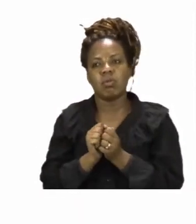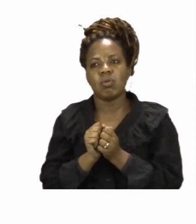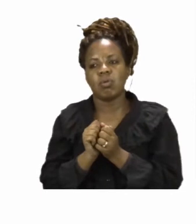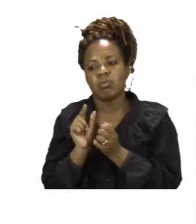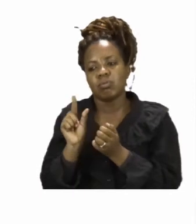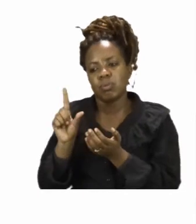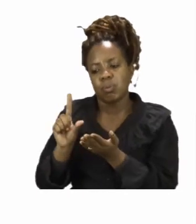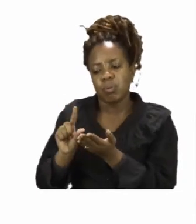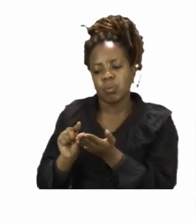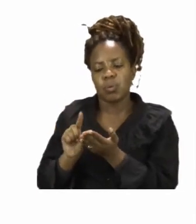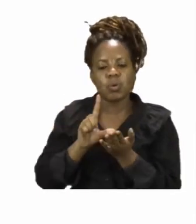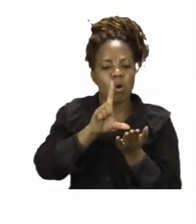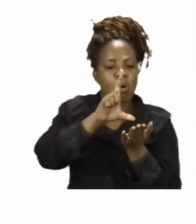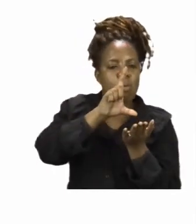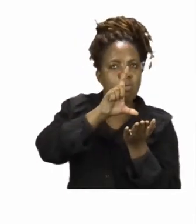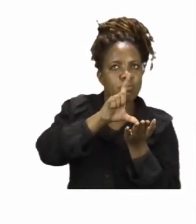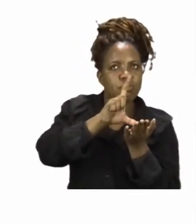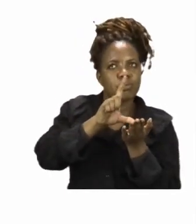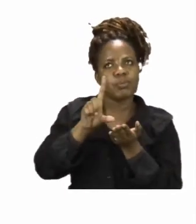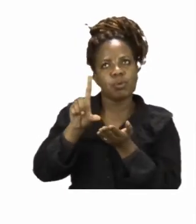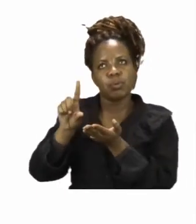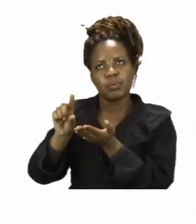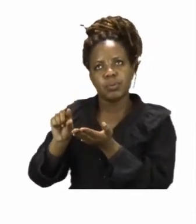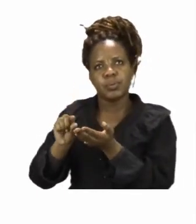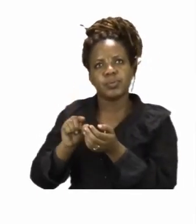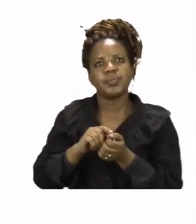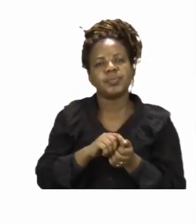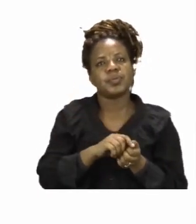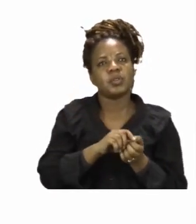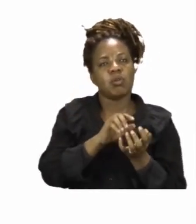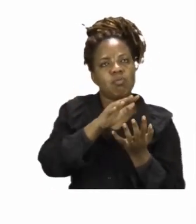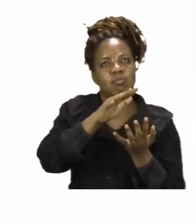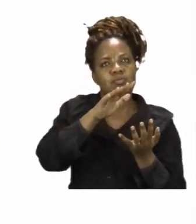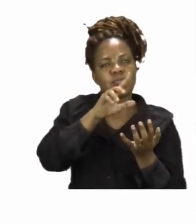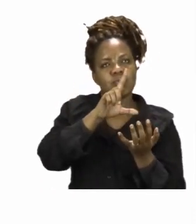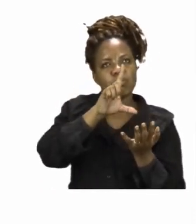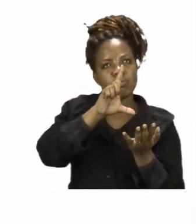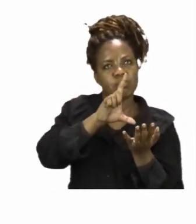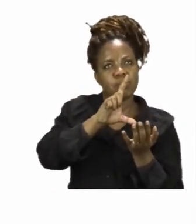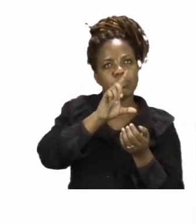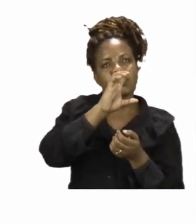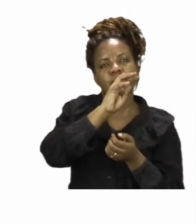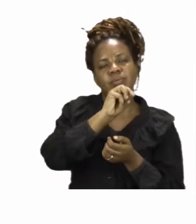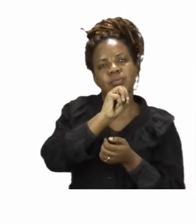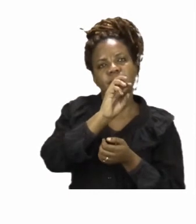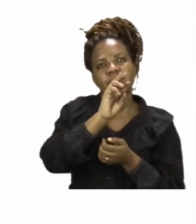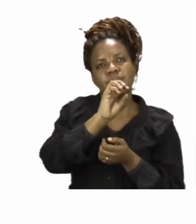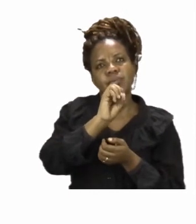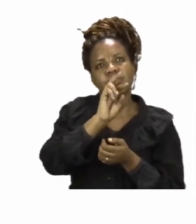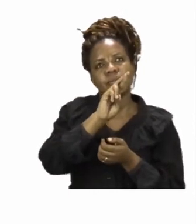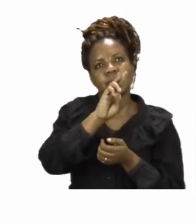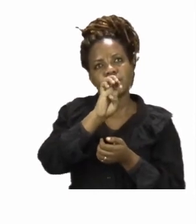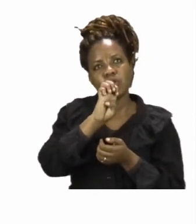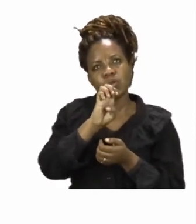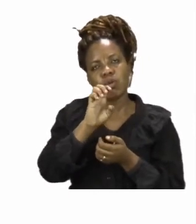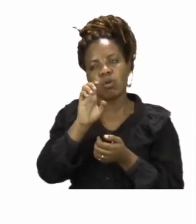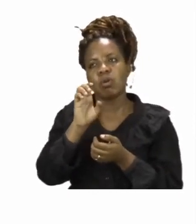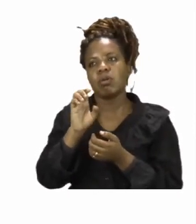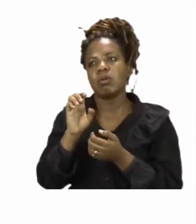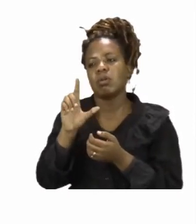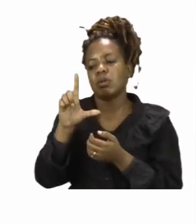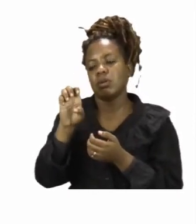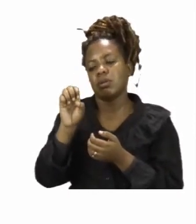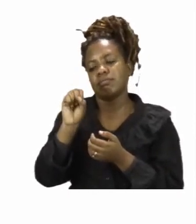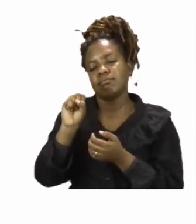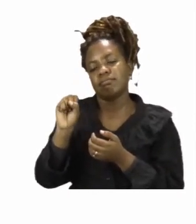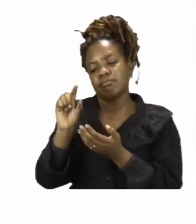first we need to find out what a liter is or how much a liter